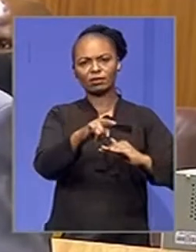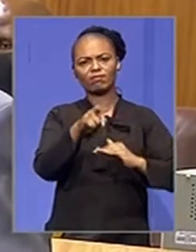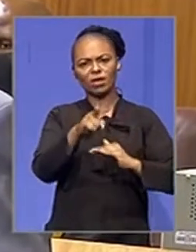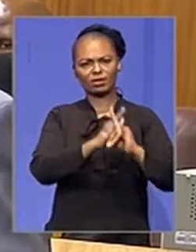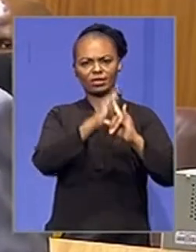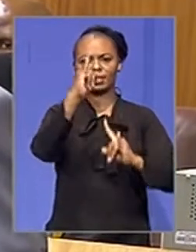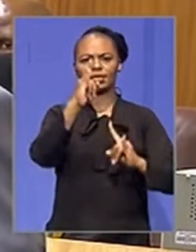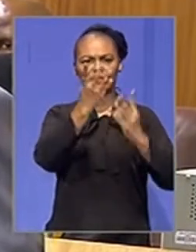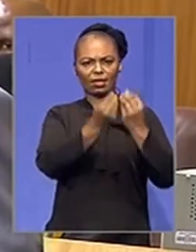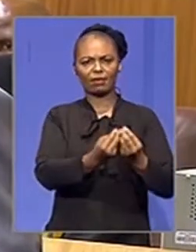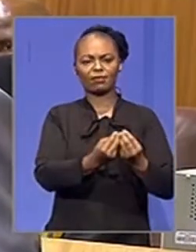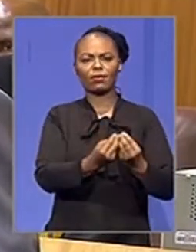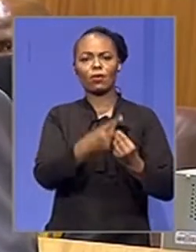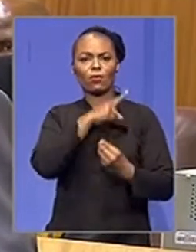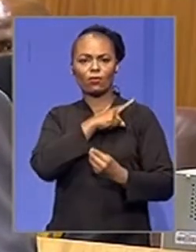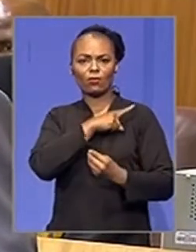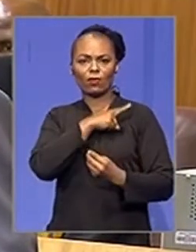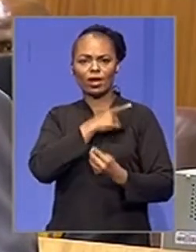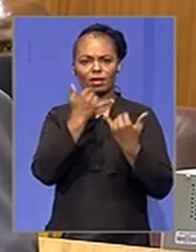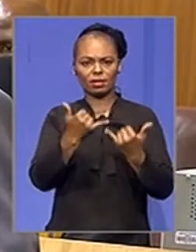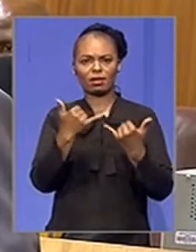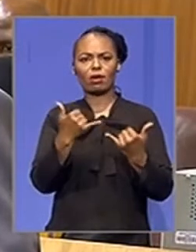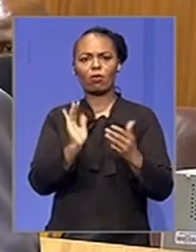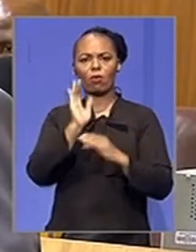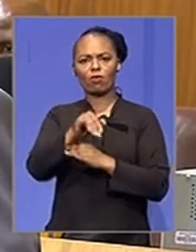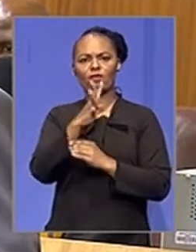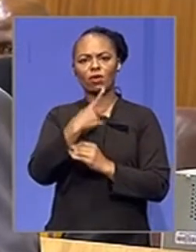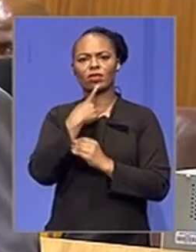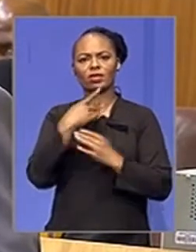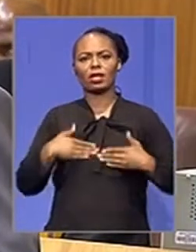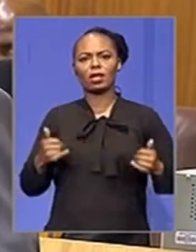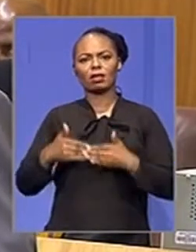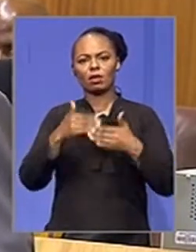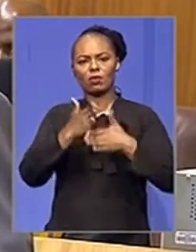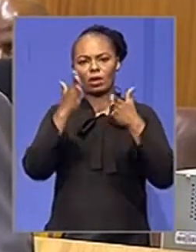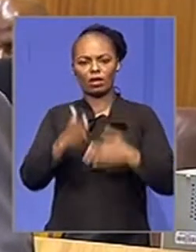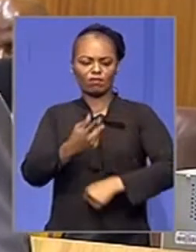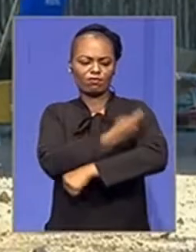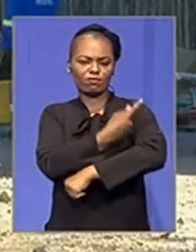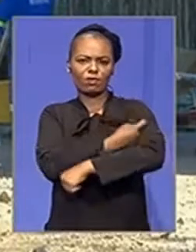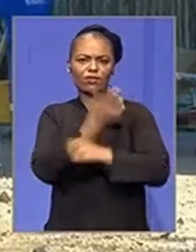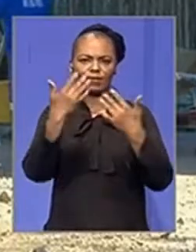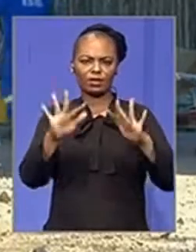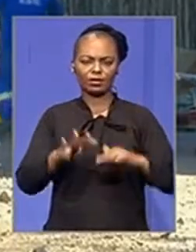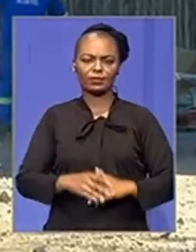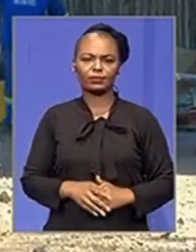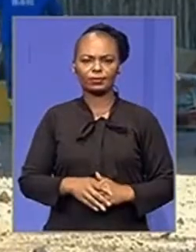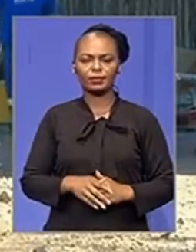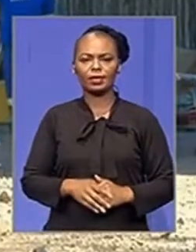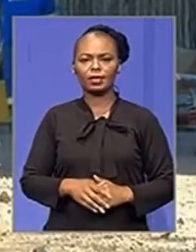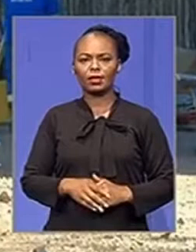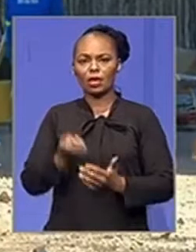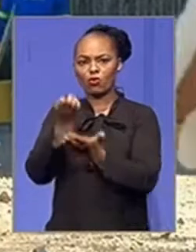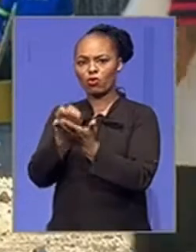success. So far, we have vaccinated over 4,000 healthcare workers. Ikonomi yeo e thušago